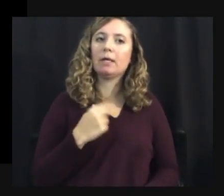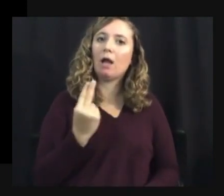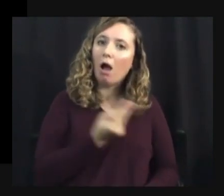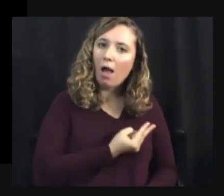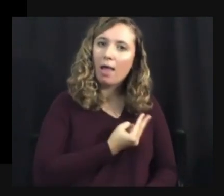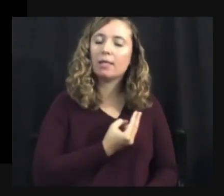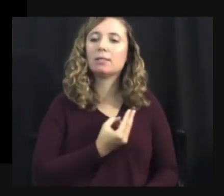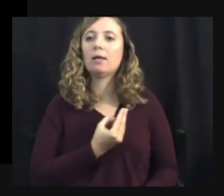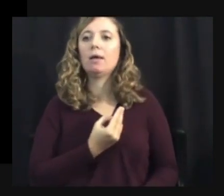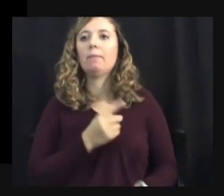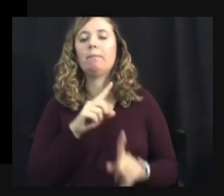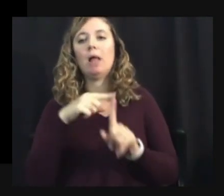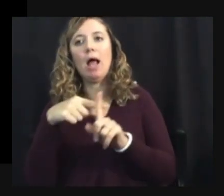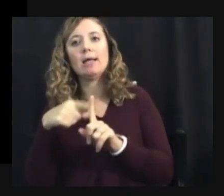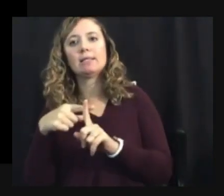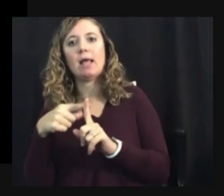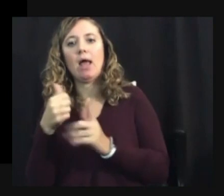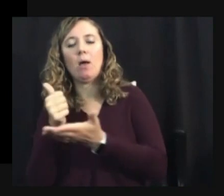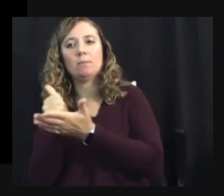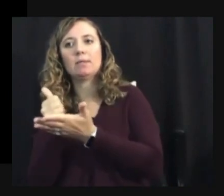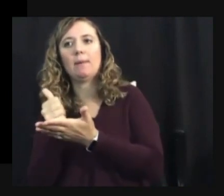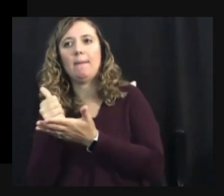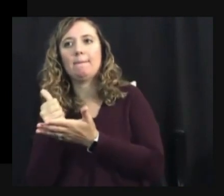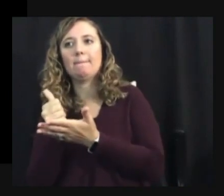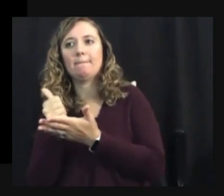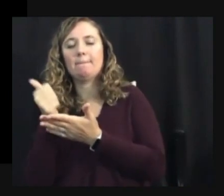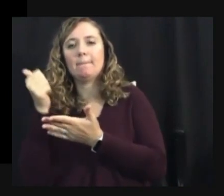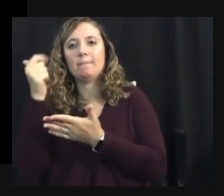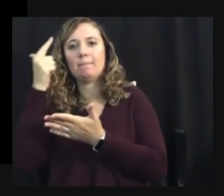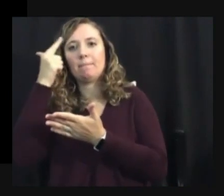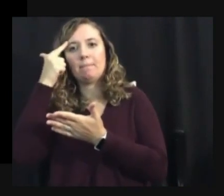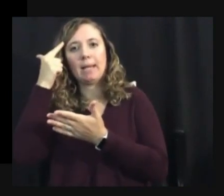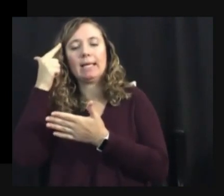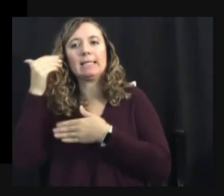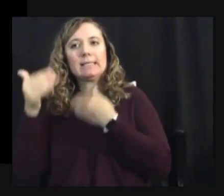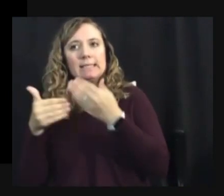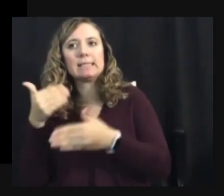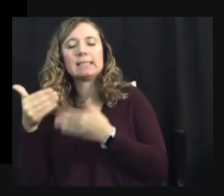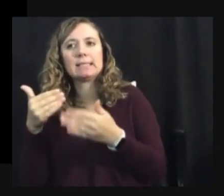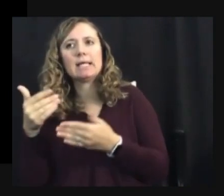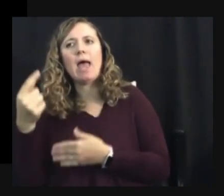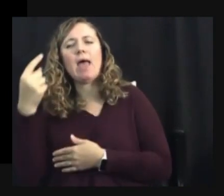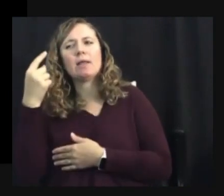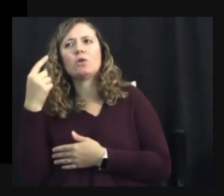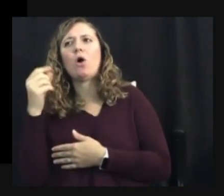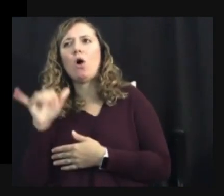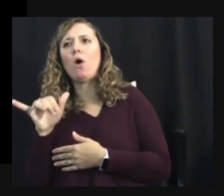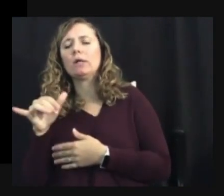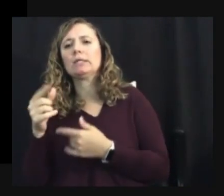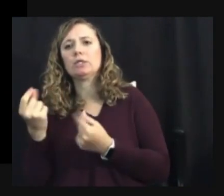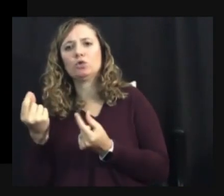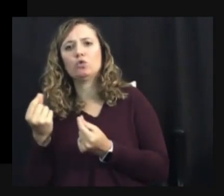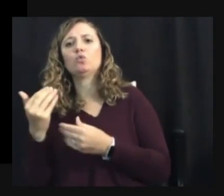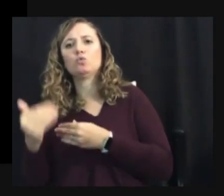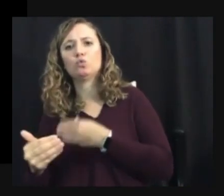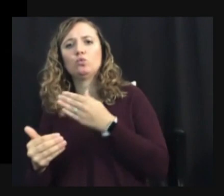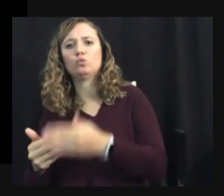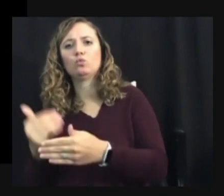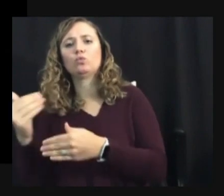we have to do in the moment. And hopefully it will help us to make the best decision in the